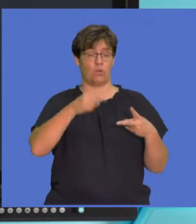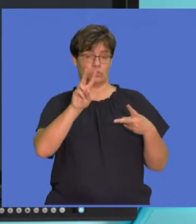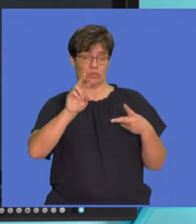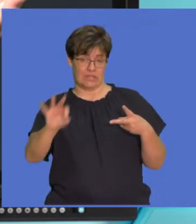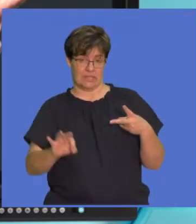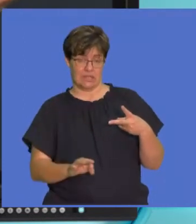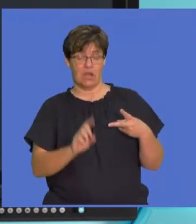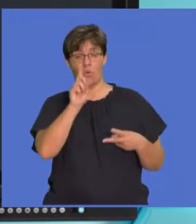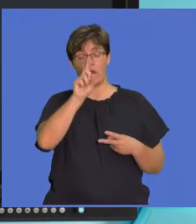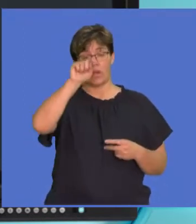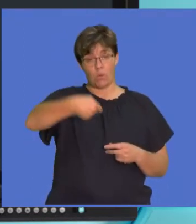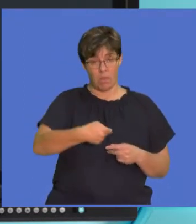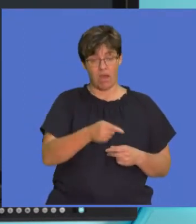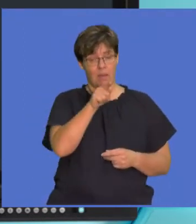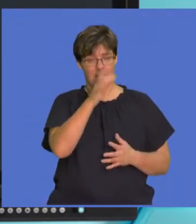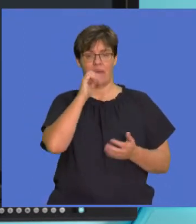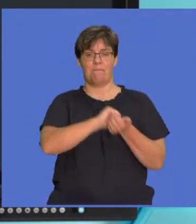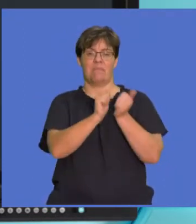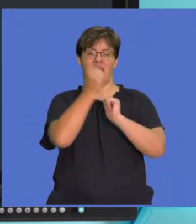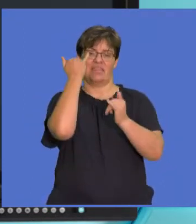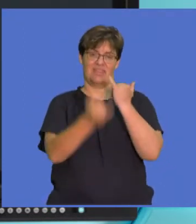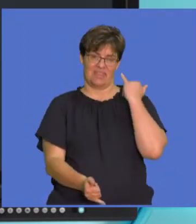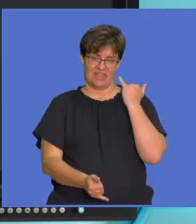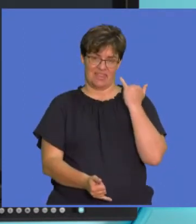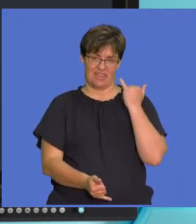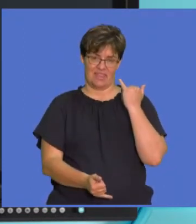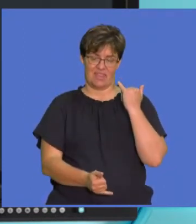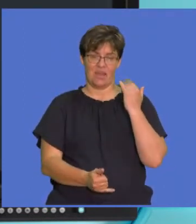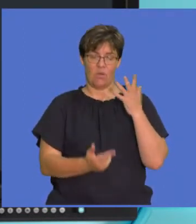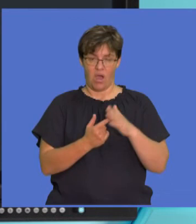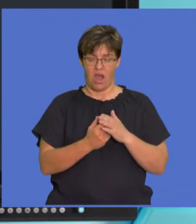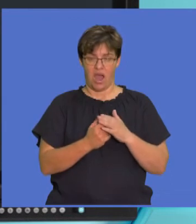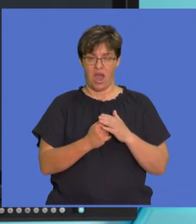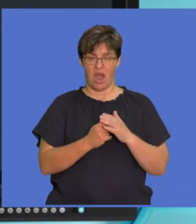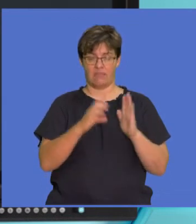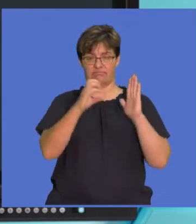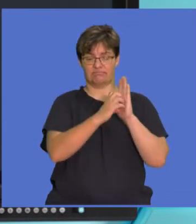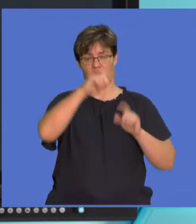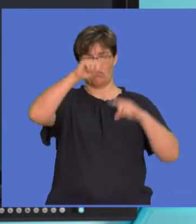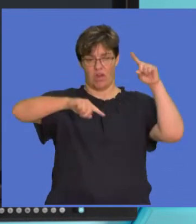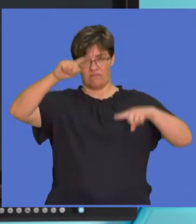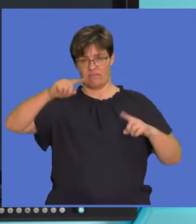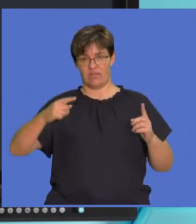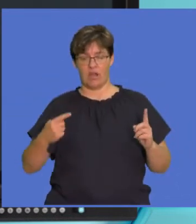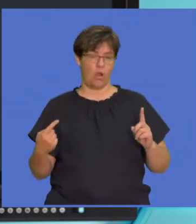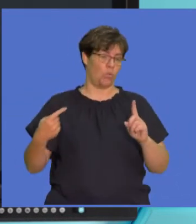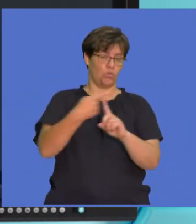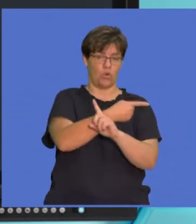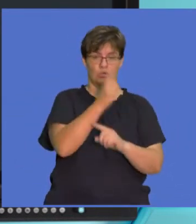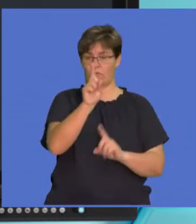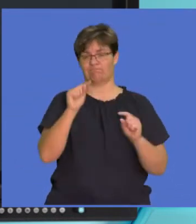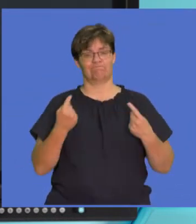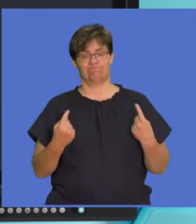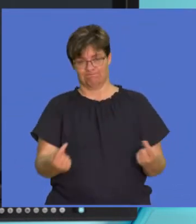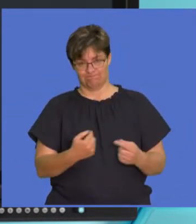the second one was 1,23. The 1 comma makes it a math error because with graphs, when we get there, we cannot